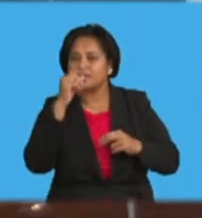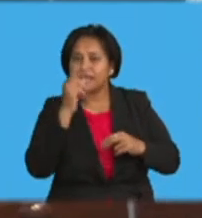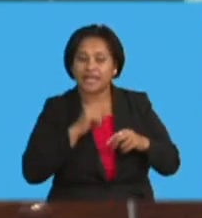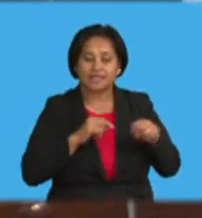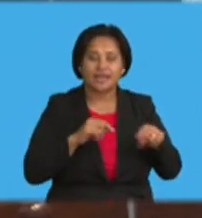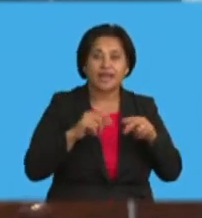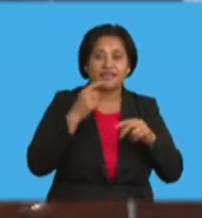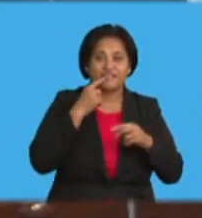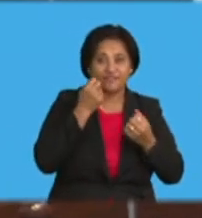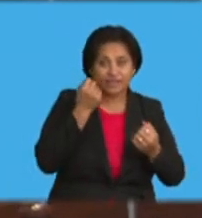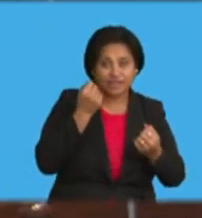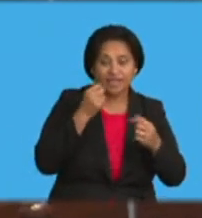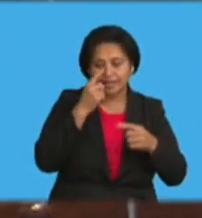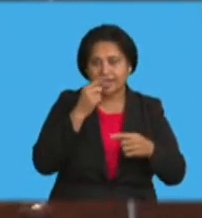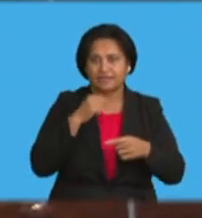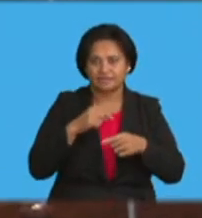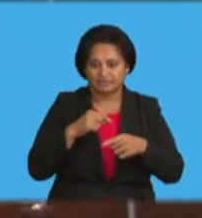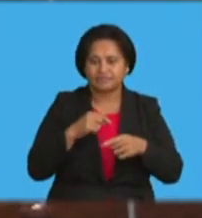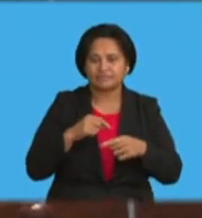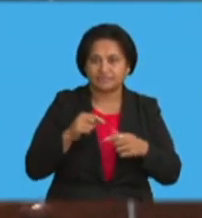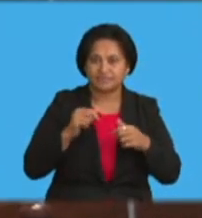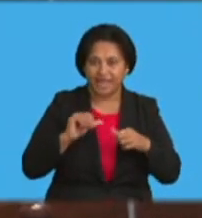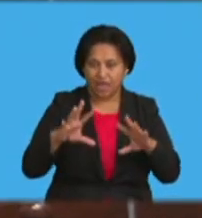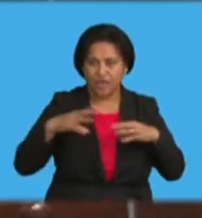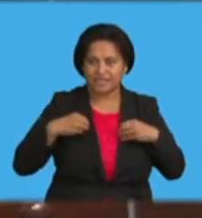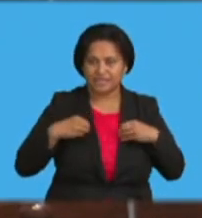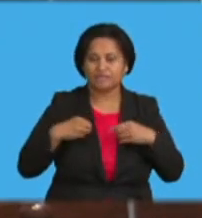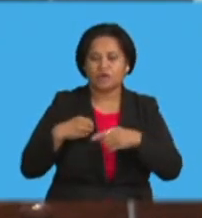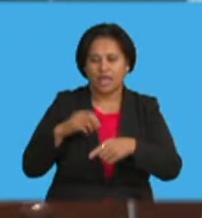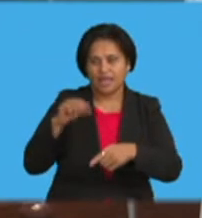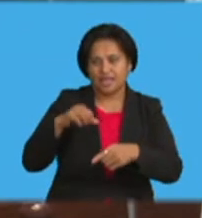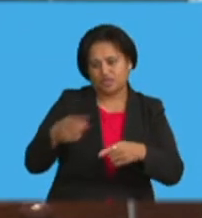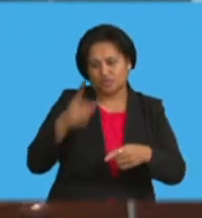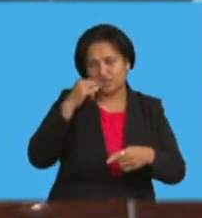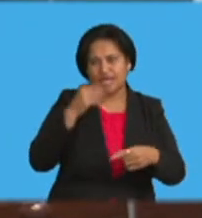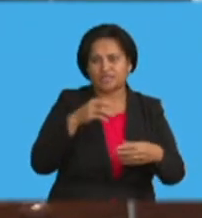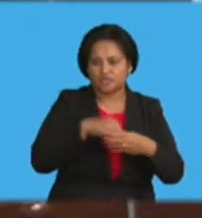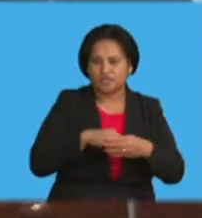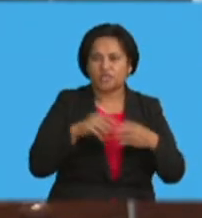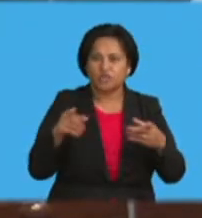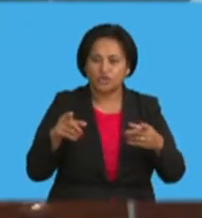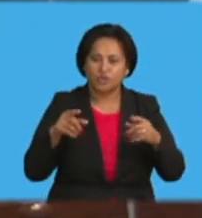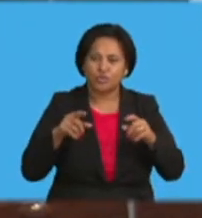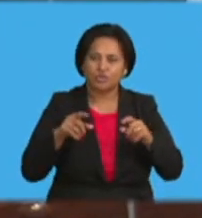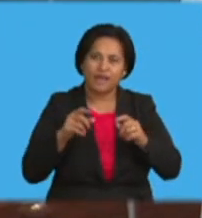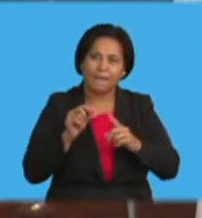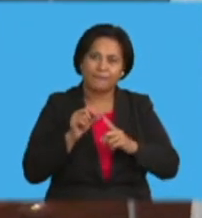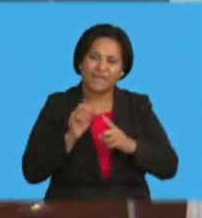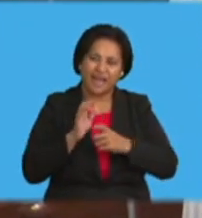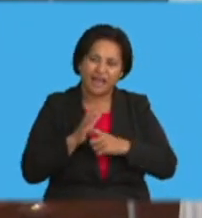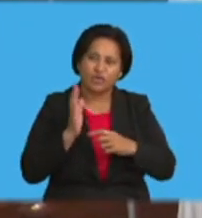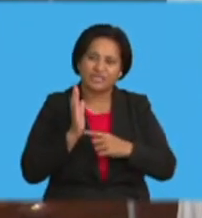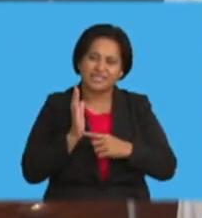Revenue and Customs Services to consider the person on whether he or she is a temporary resident for tax purposes. For